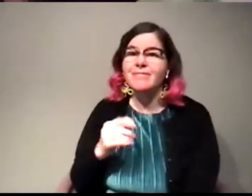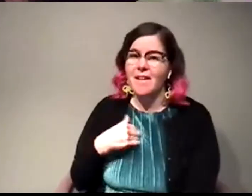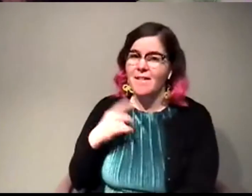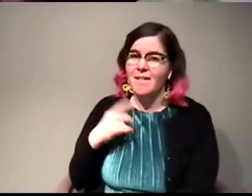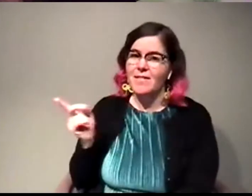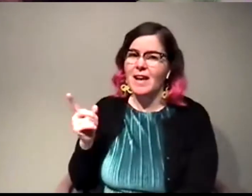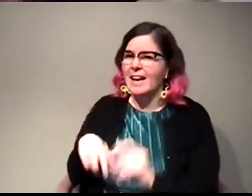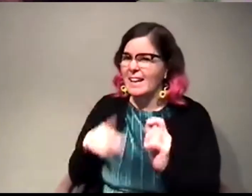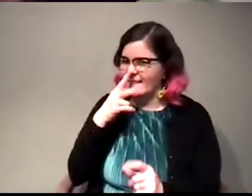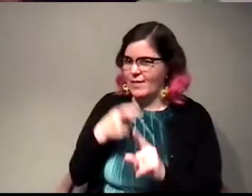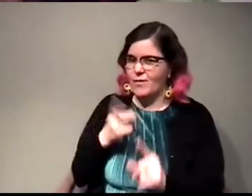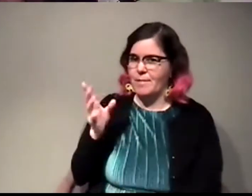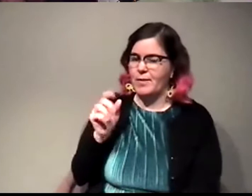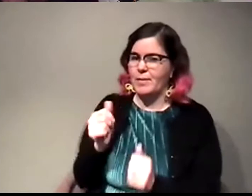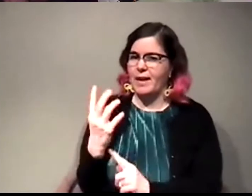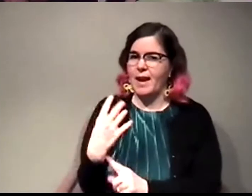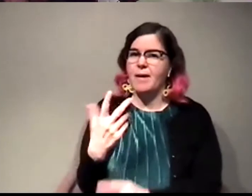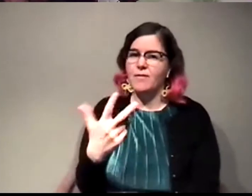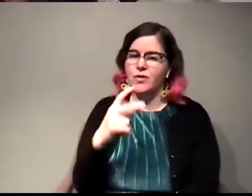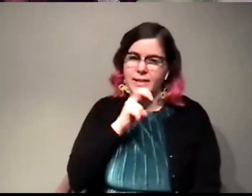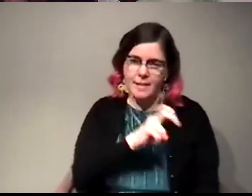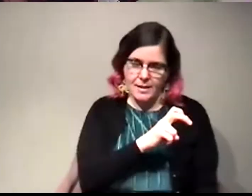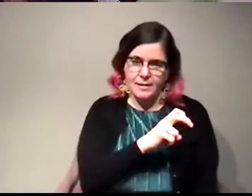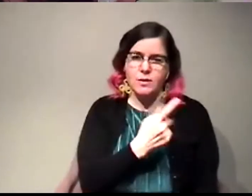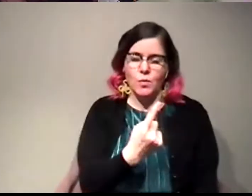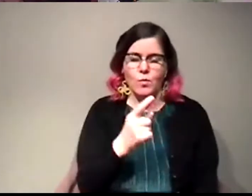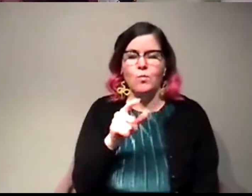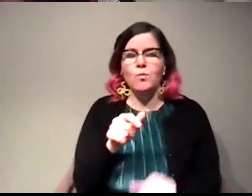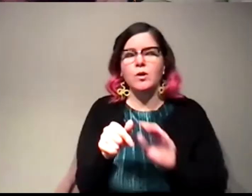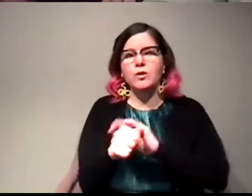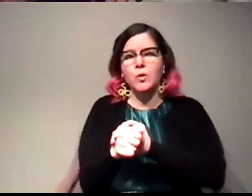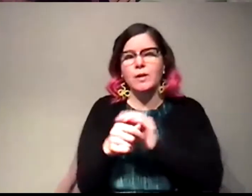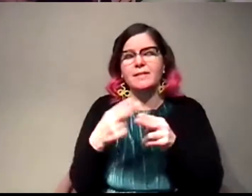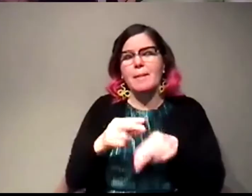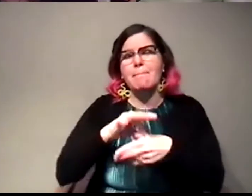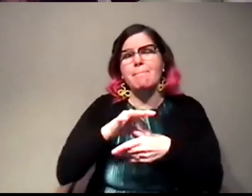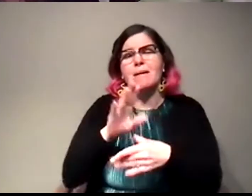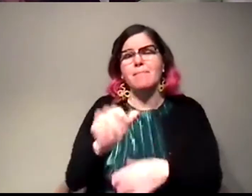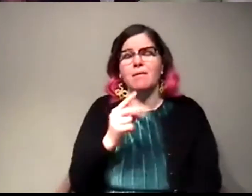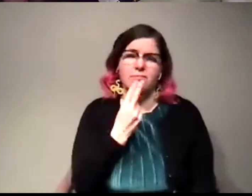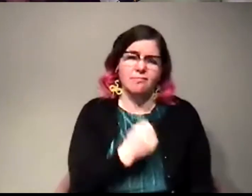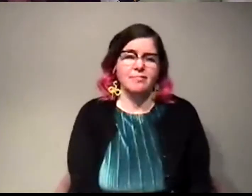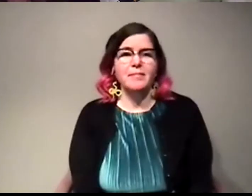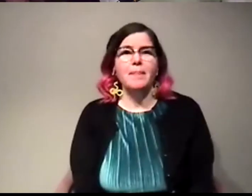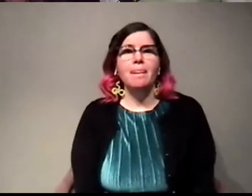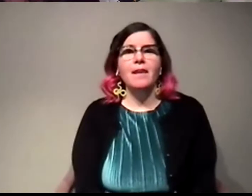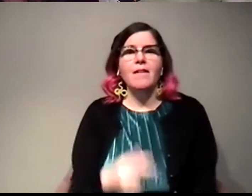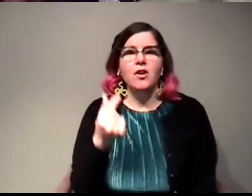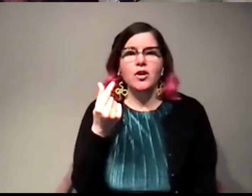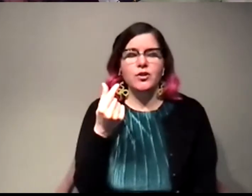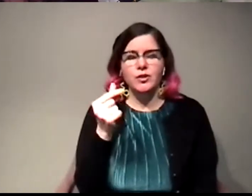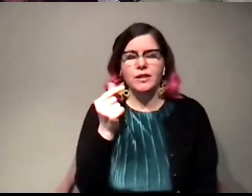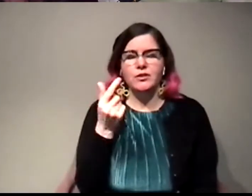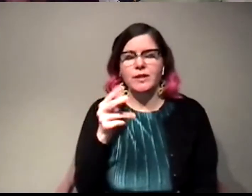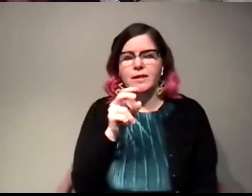see them from here with the camera, but I have three snakes and I have one tortoise named Meatball. She's so cute. But I have a green tree python, an Amazon